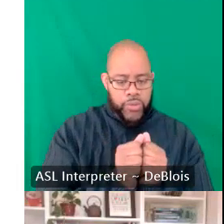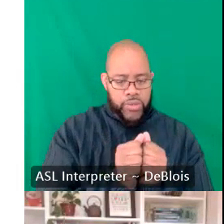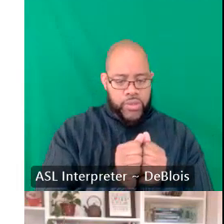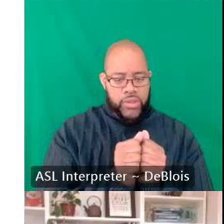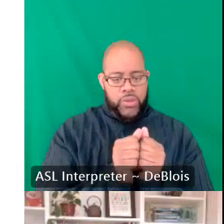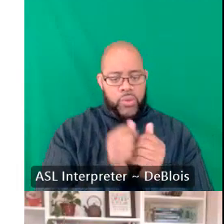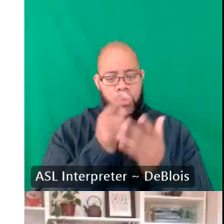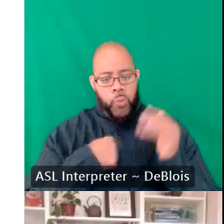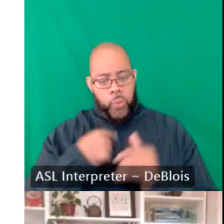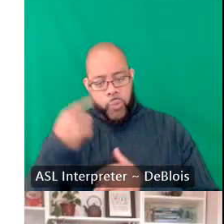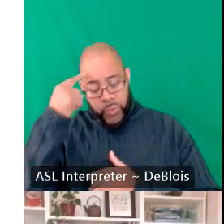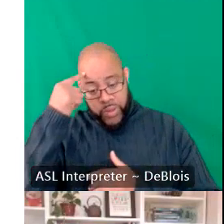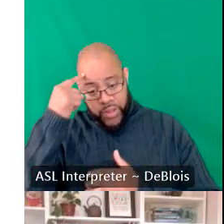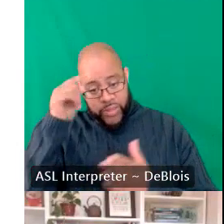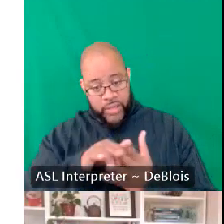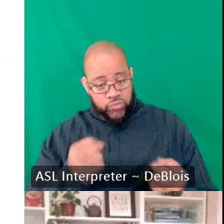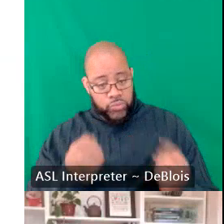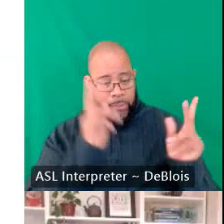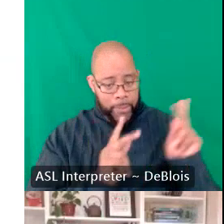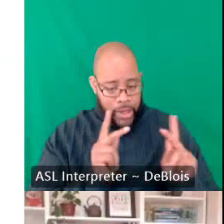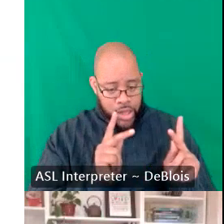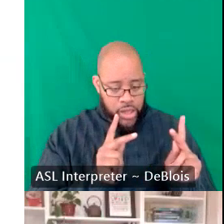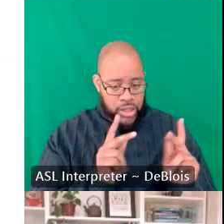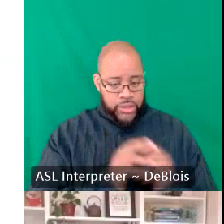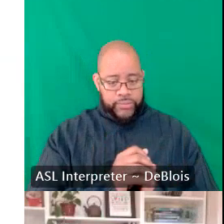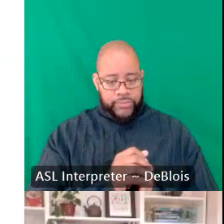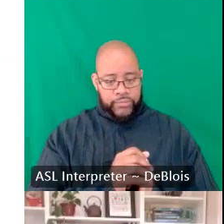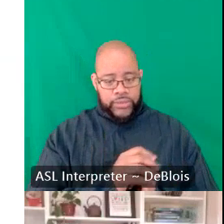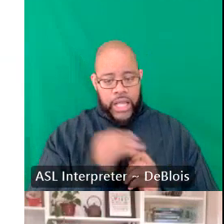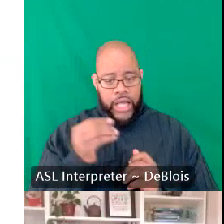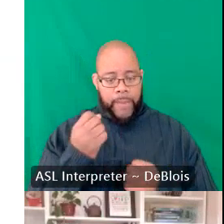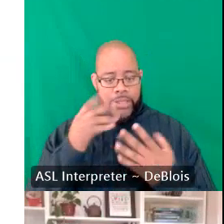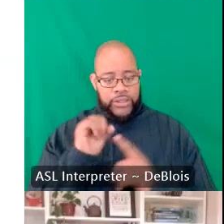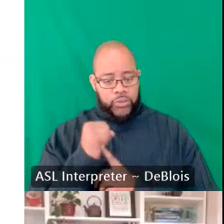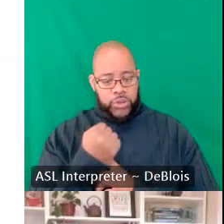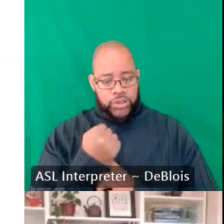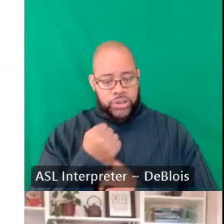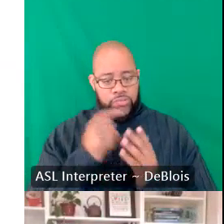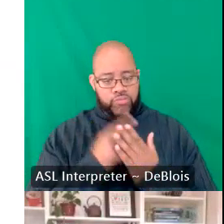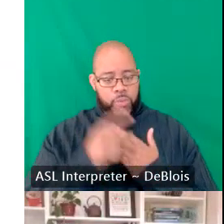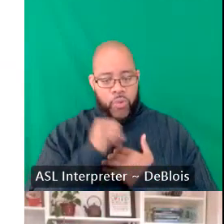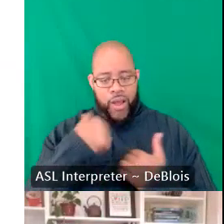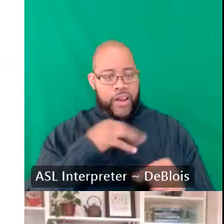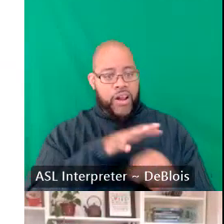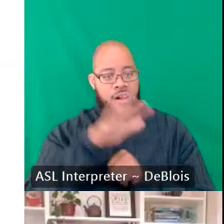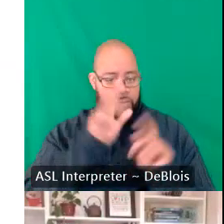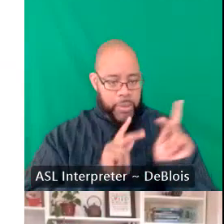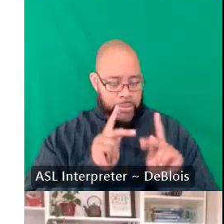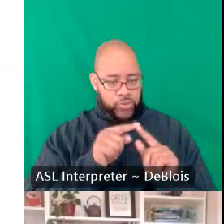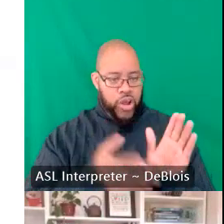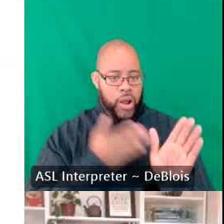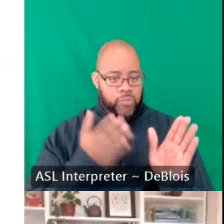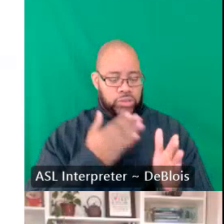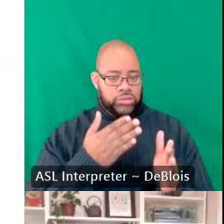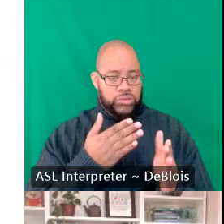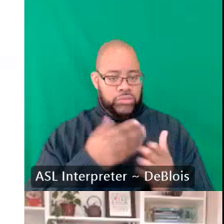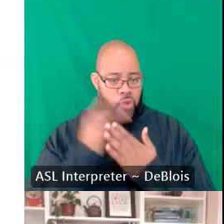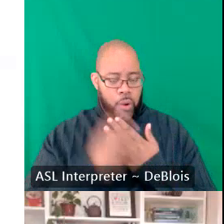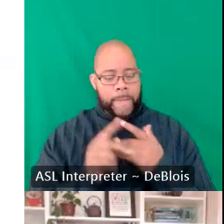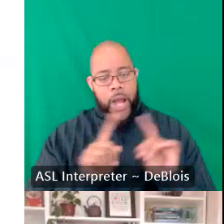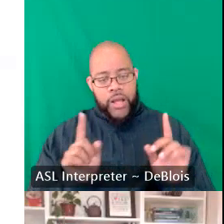think that there are too many people, and in many cases, programs don't have enough people to operate the programs. But